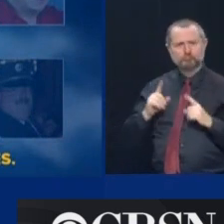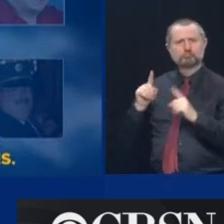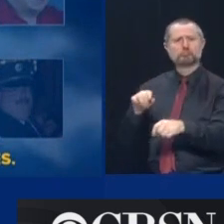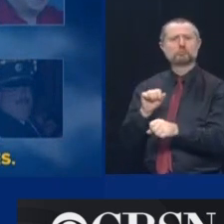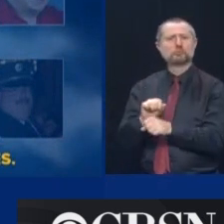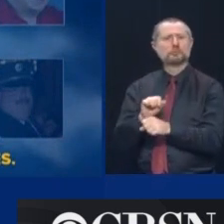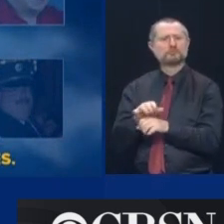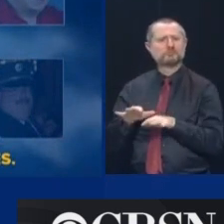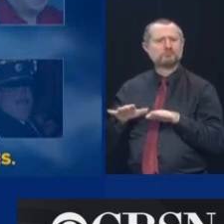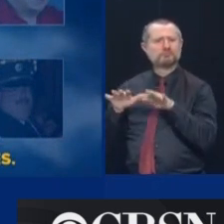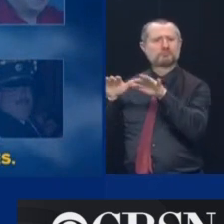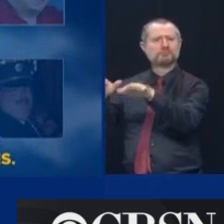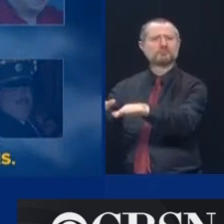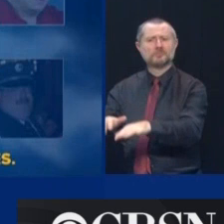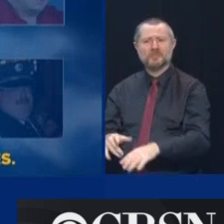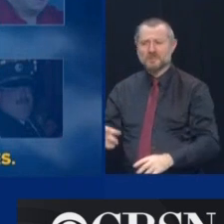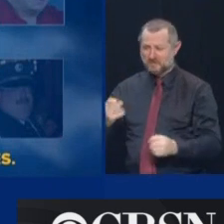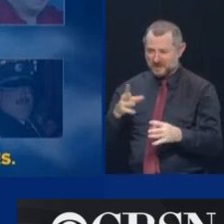And they died.